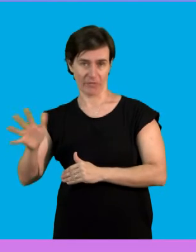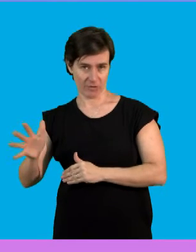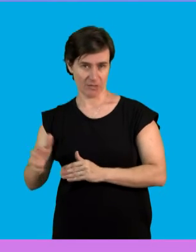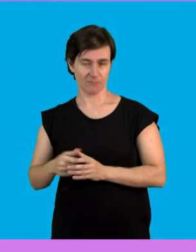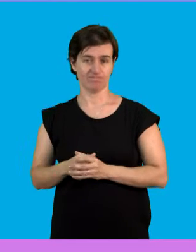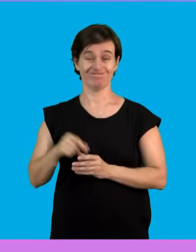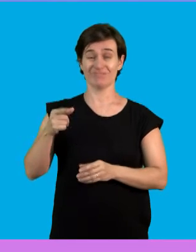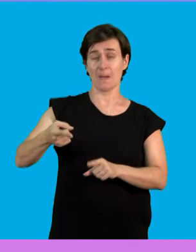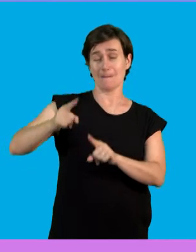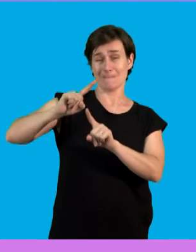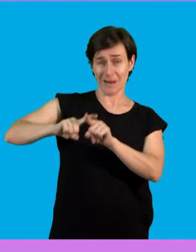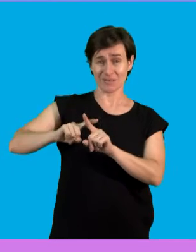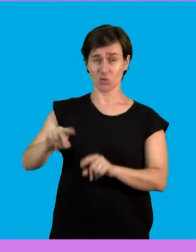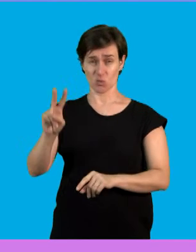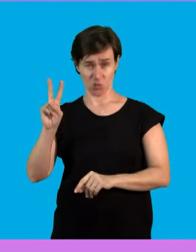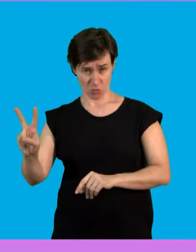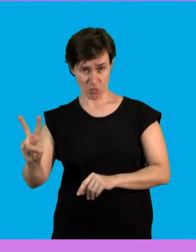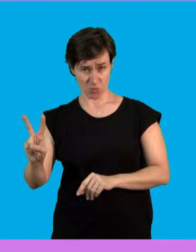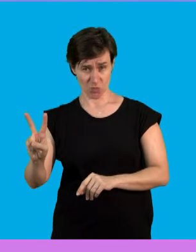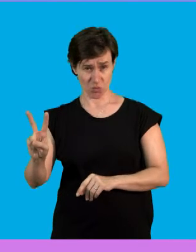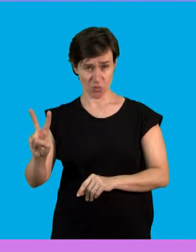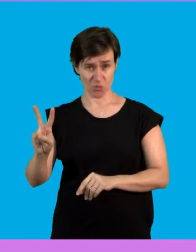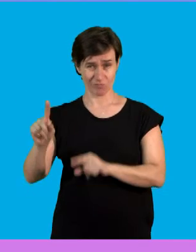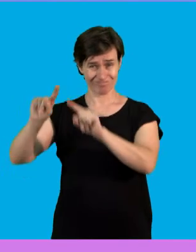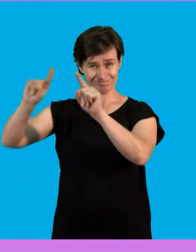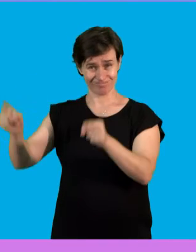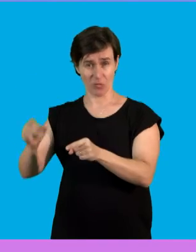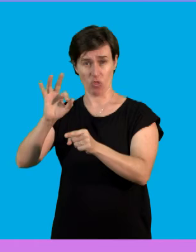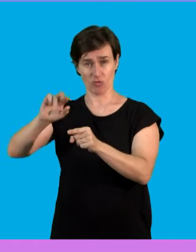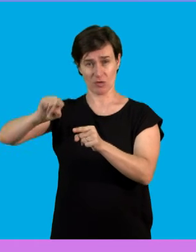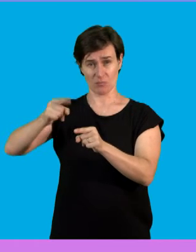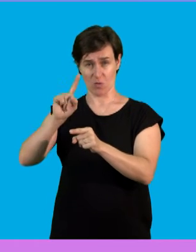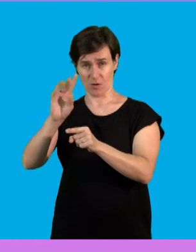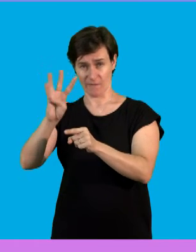15, plus 2 times